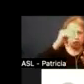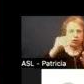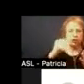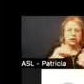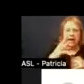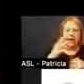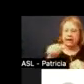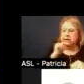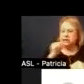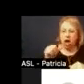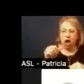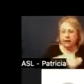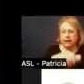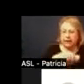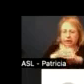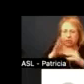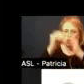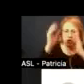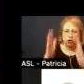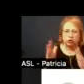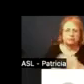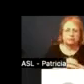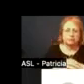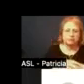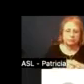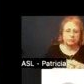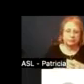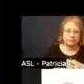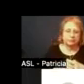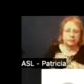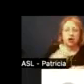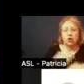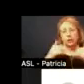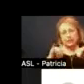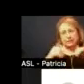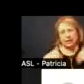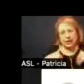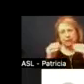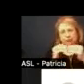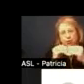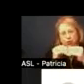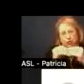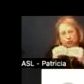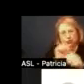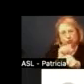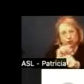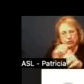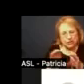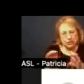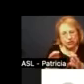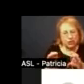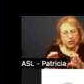and whatnot so there's still a lot to do there but we're definitely in our view moving in the right direction